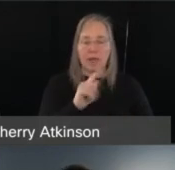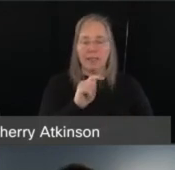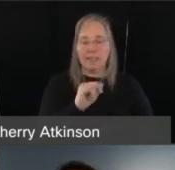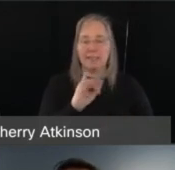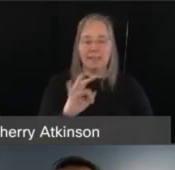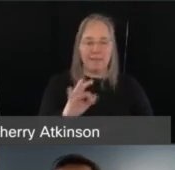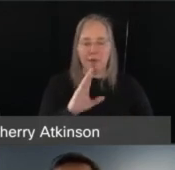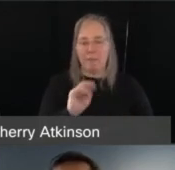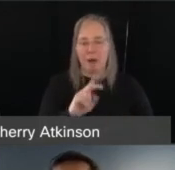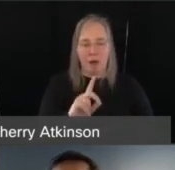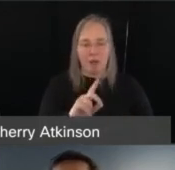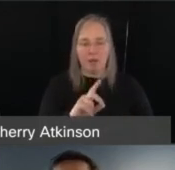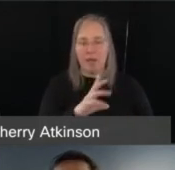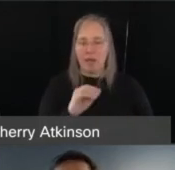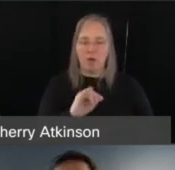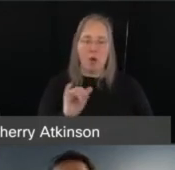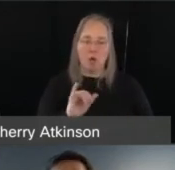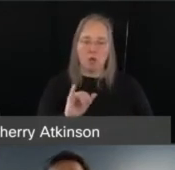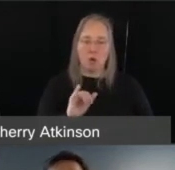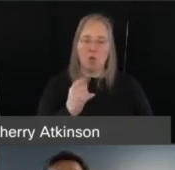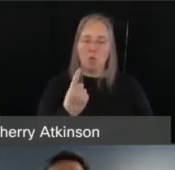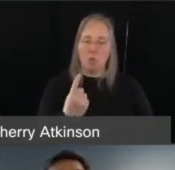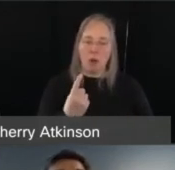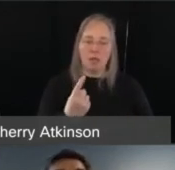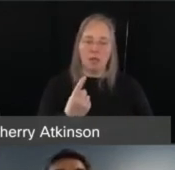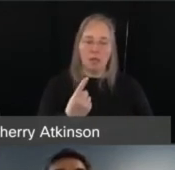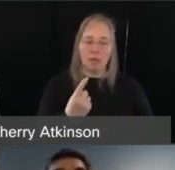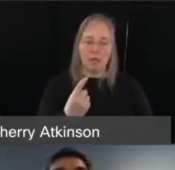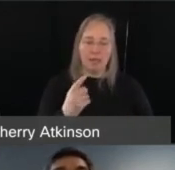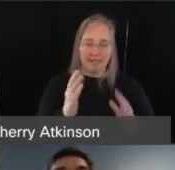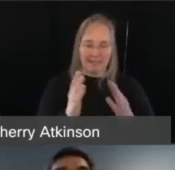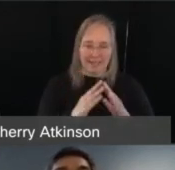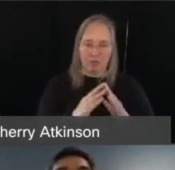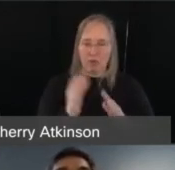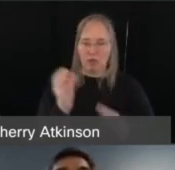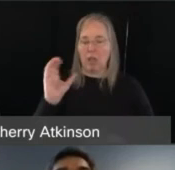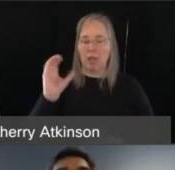well as also there's the one downtown Columbia